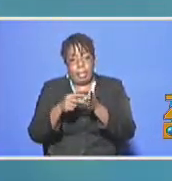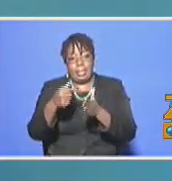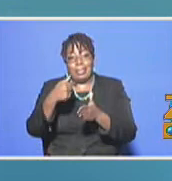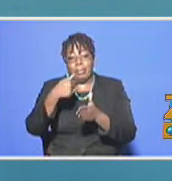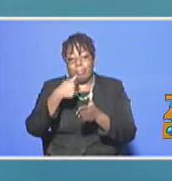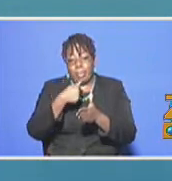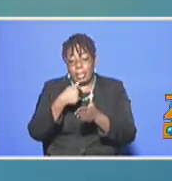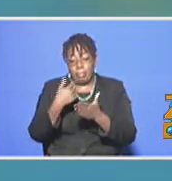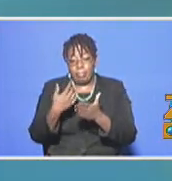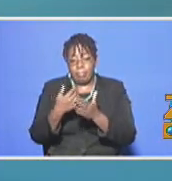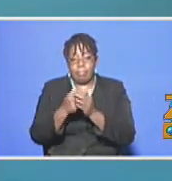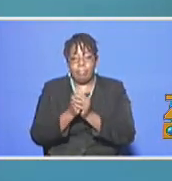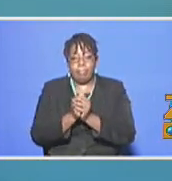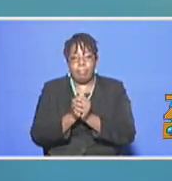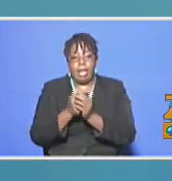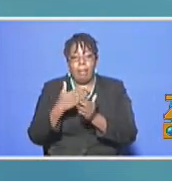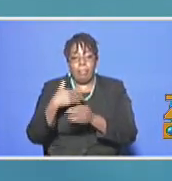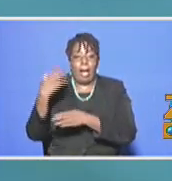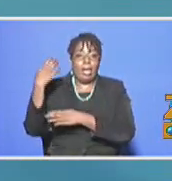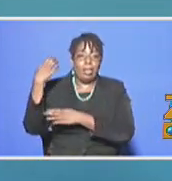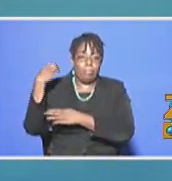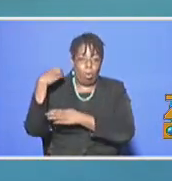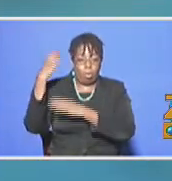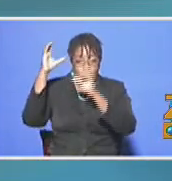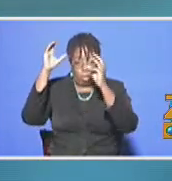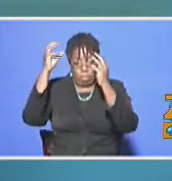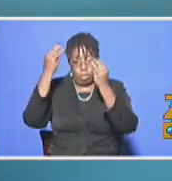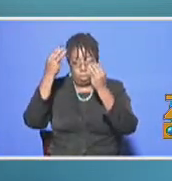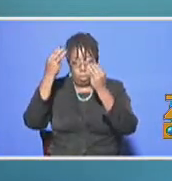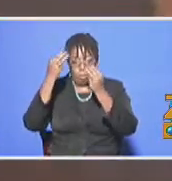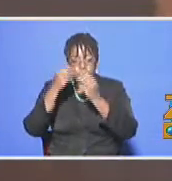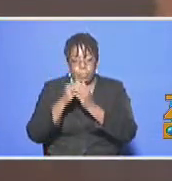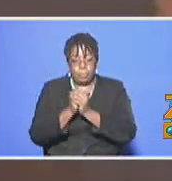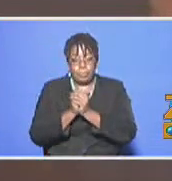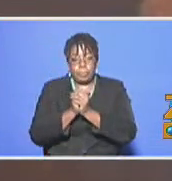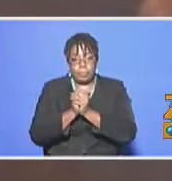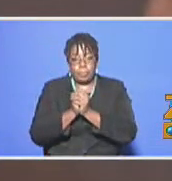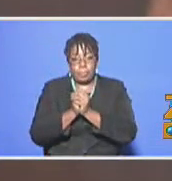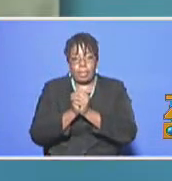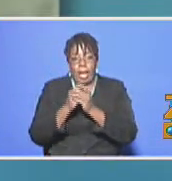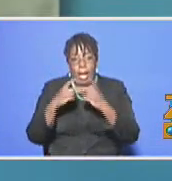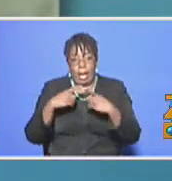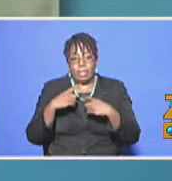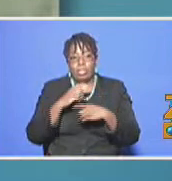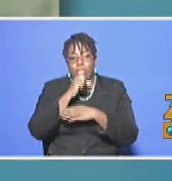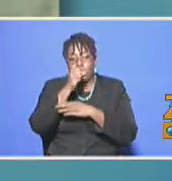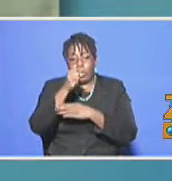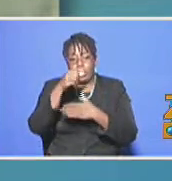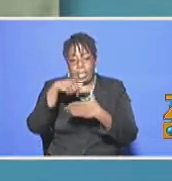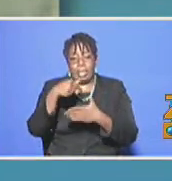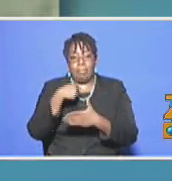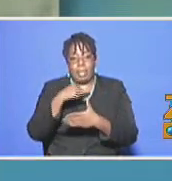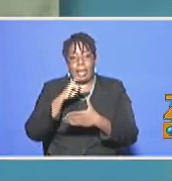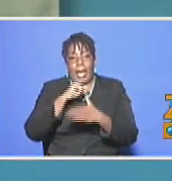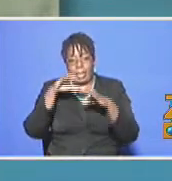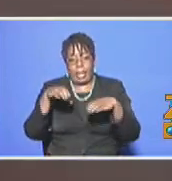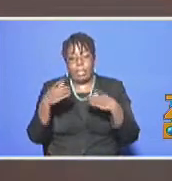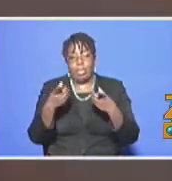that my bosses, the commissioner and his team, had the confidence I would do it